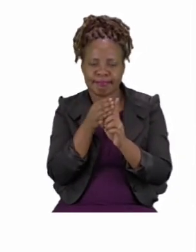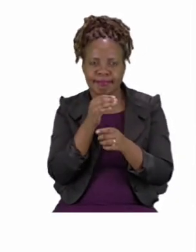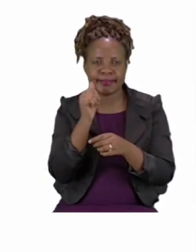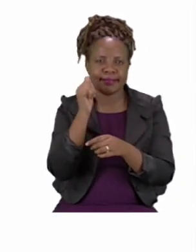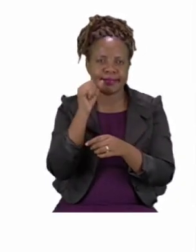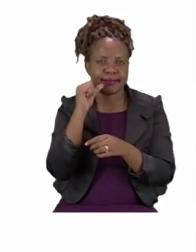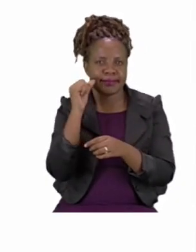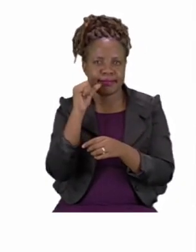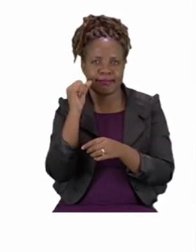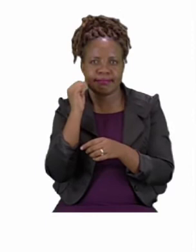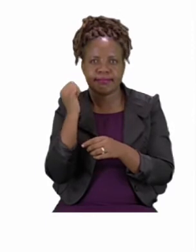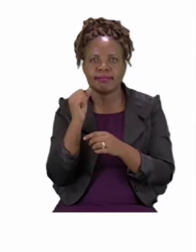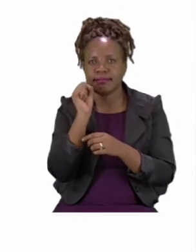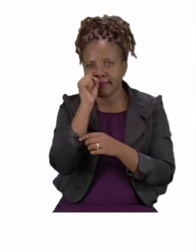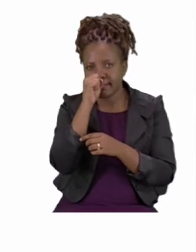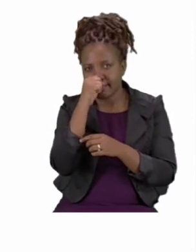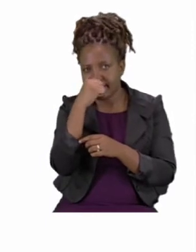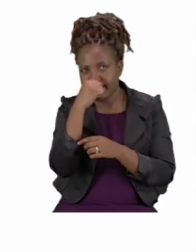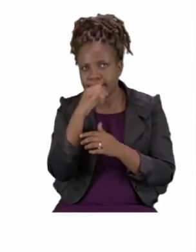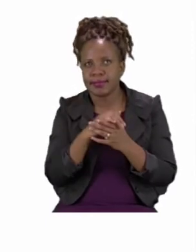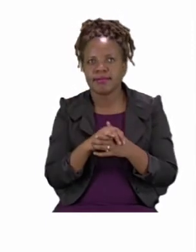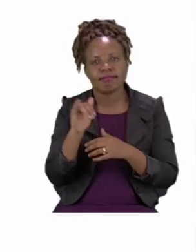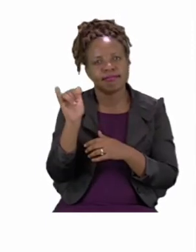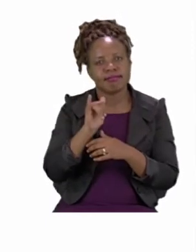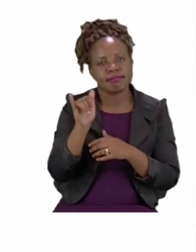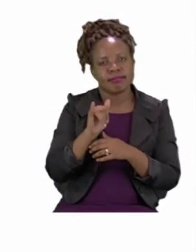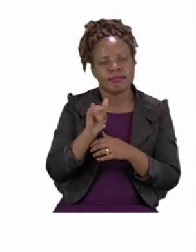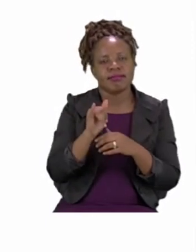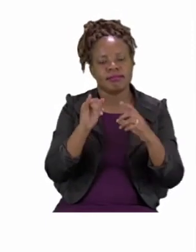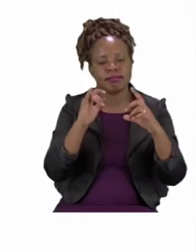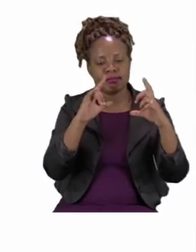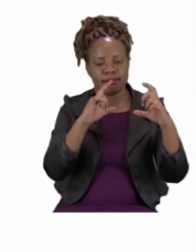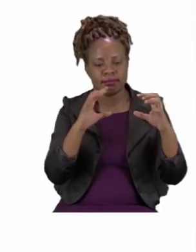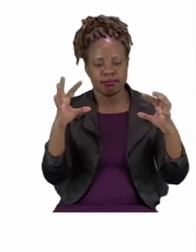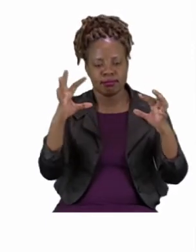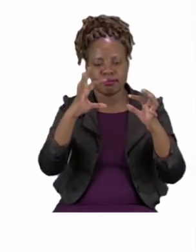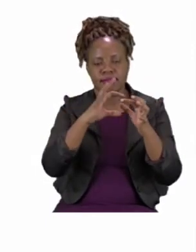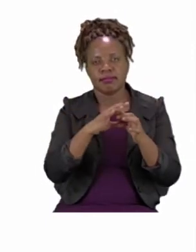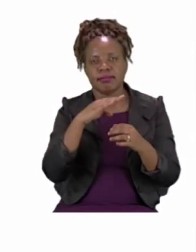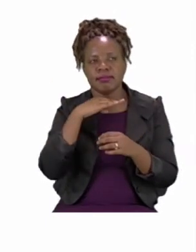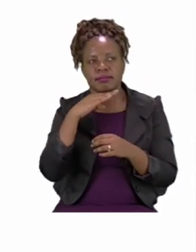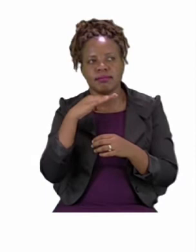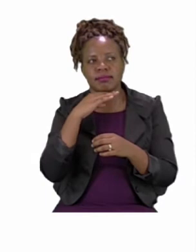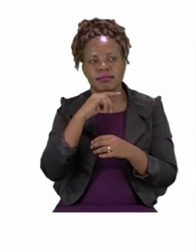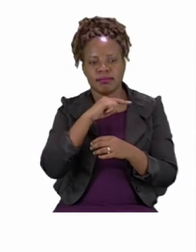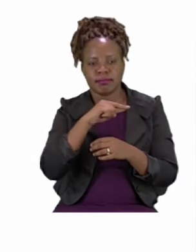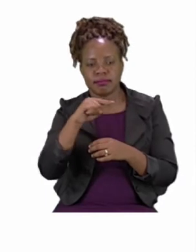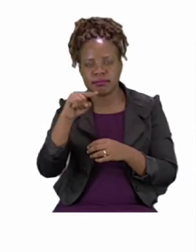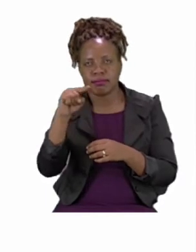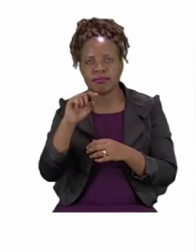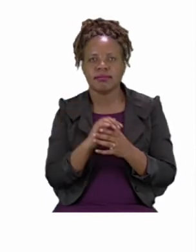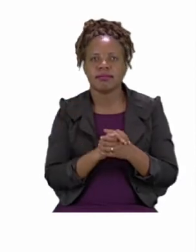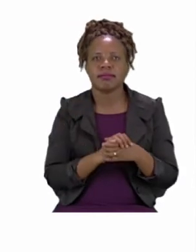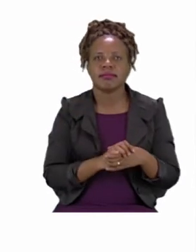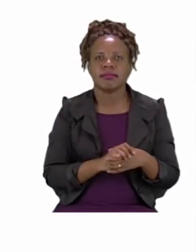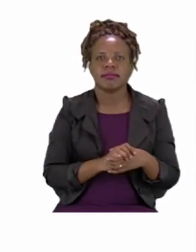Which picture matches the story? I'd like you to draw a line. The